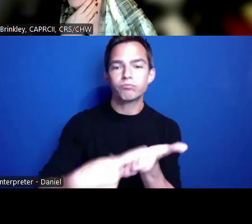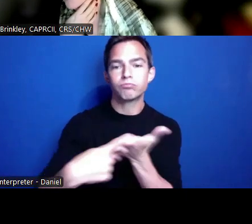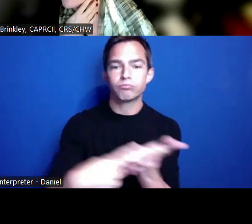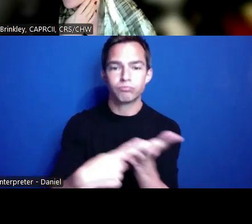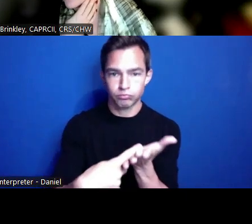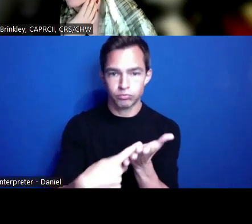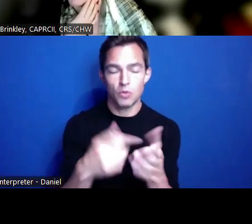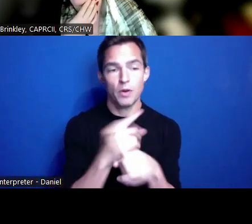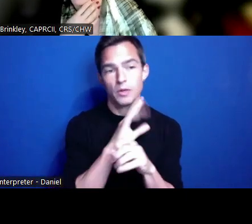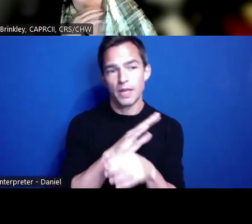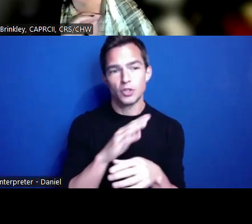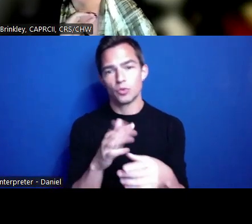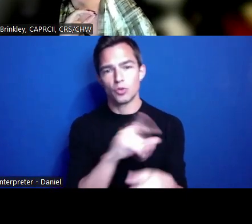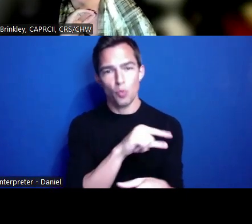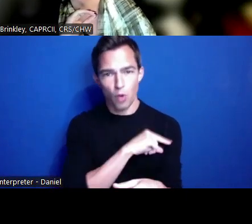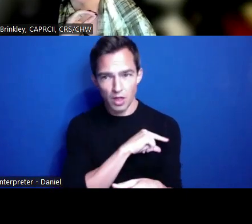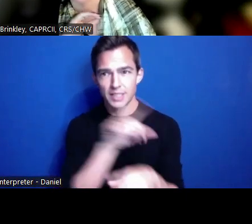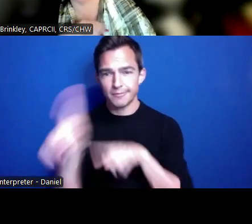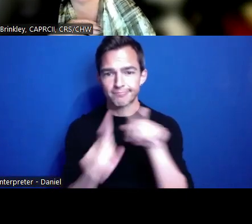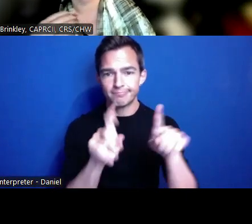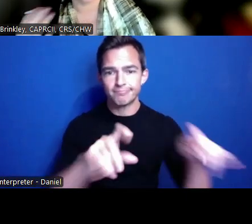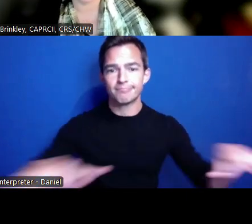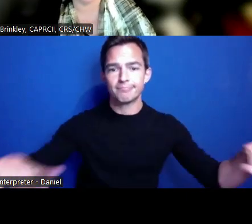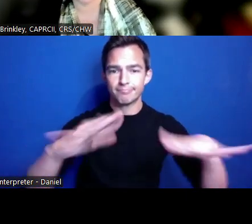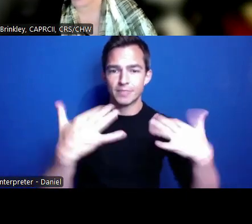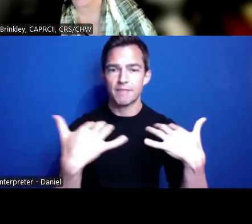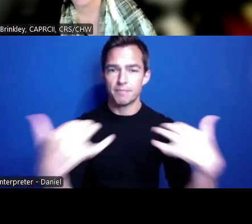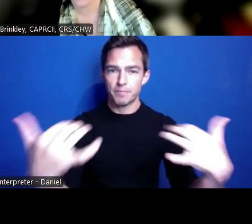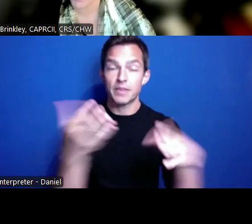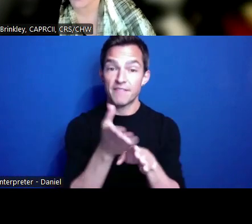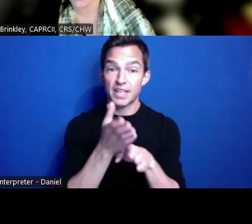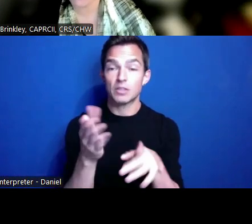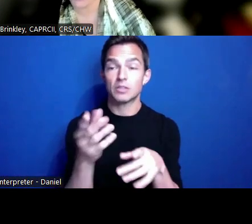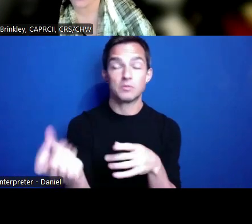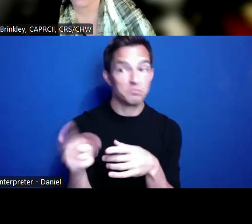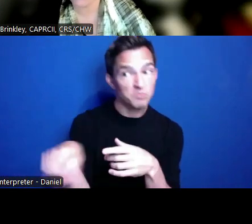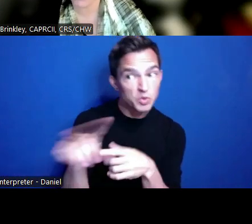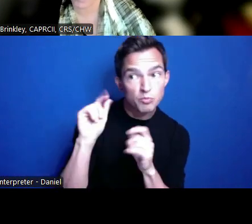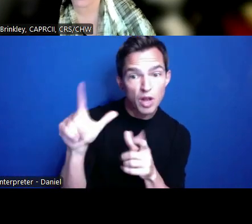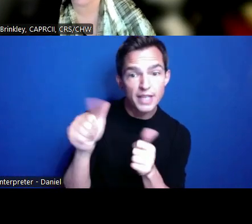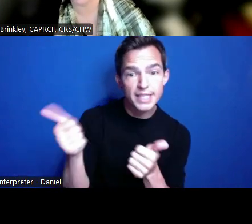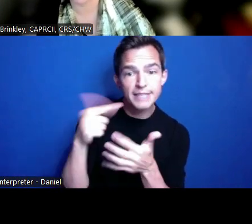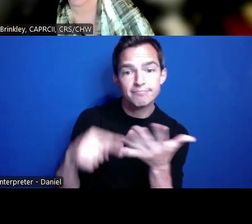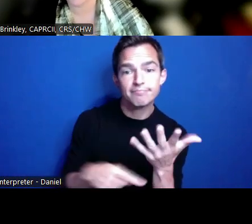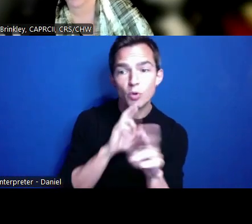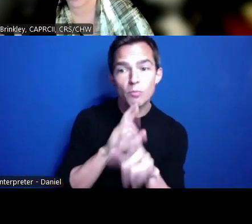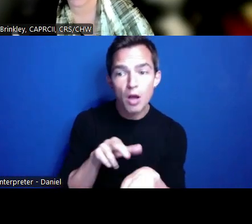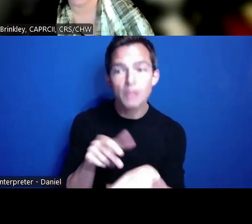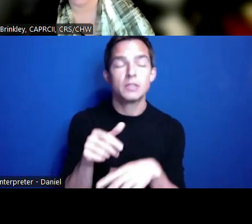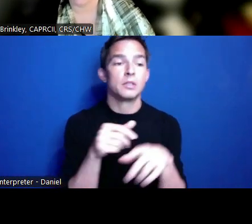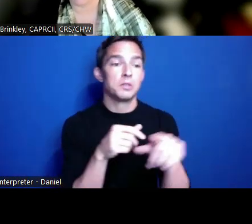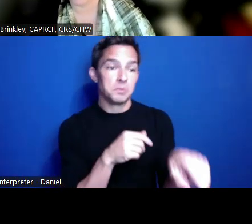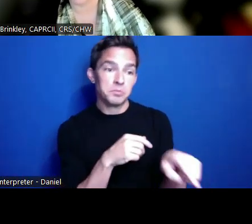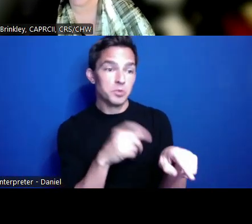to qualitatively hear from the field. Were you surprised by any of these responses? Are you surprised